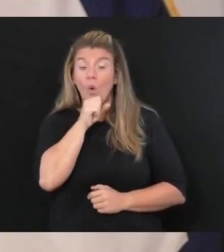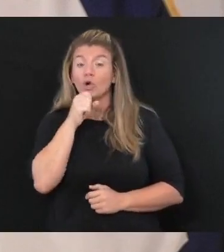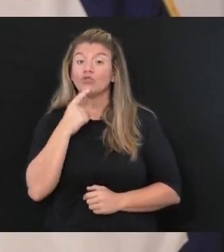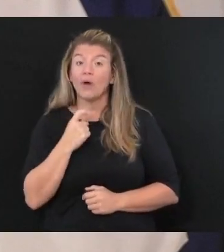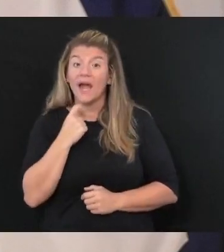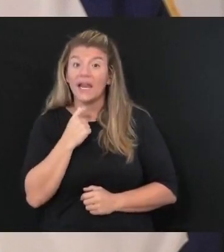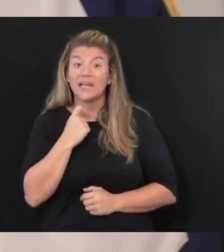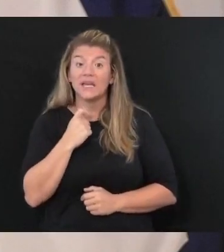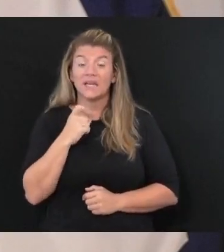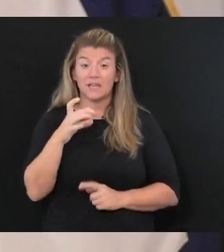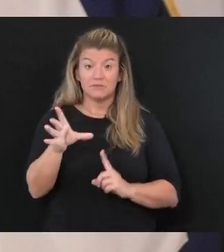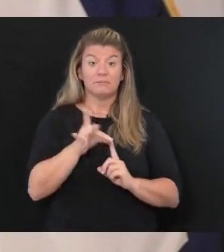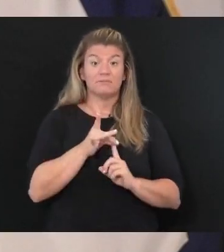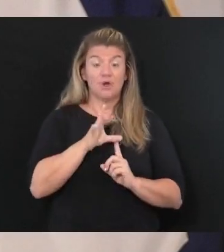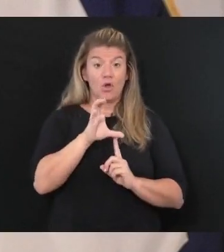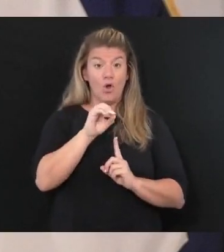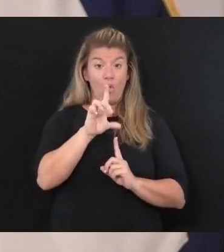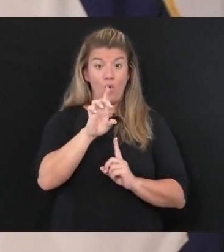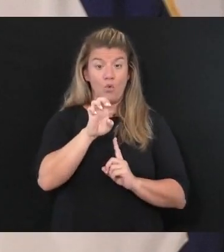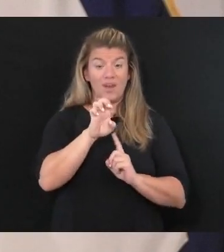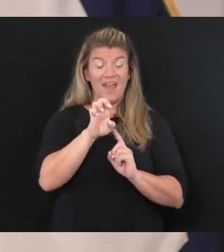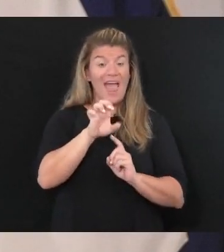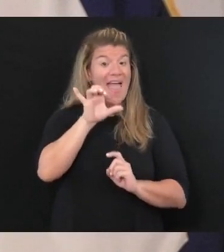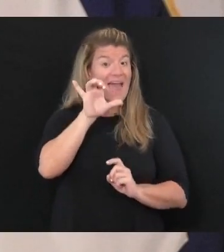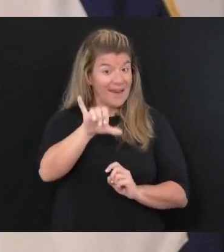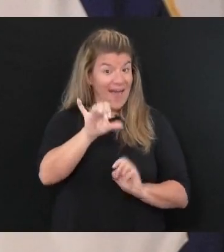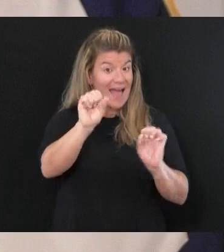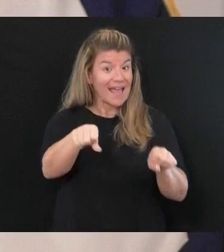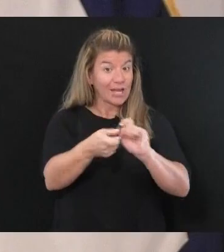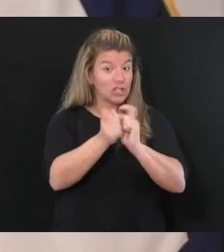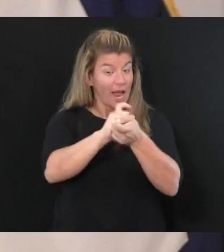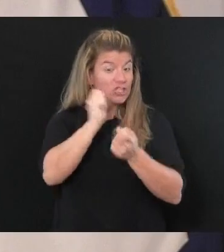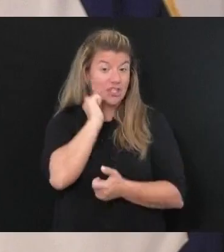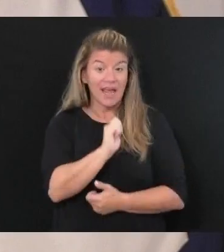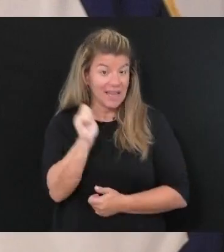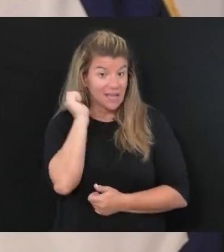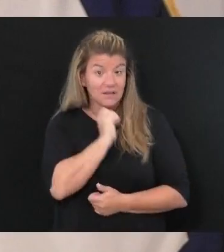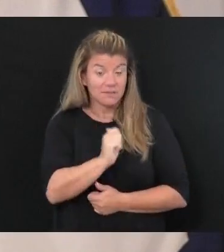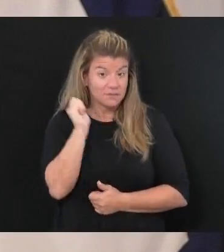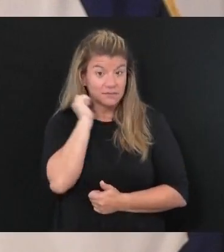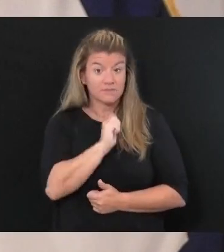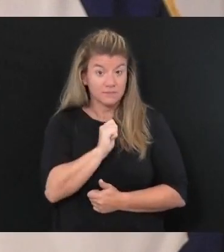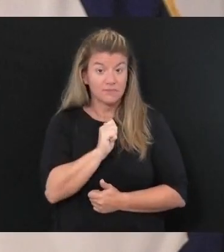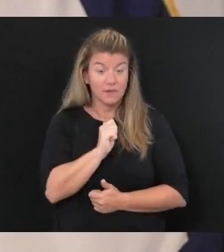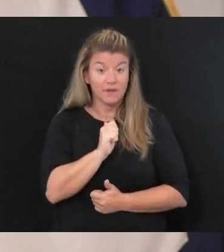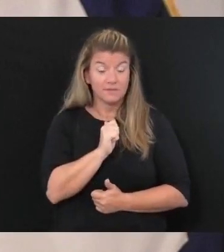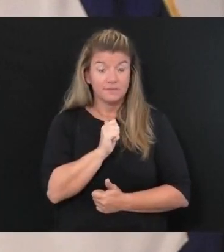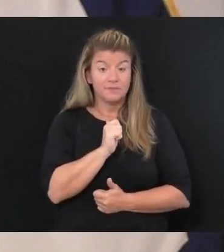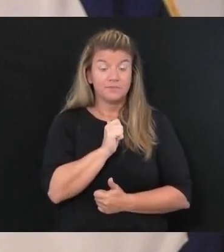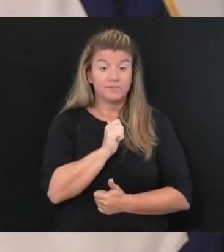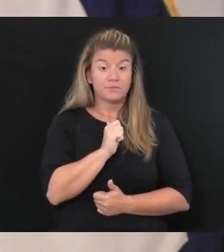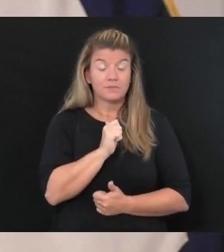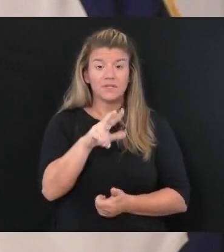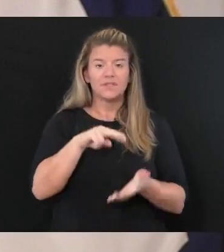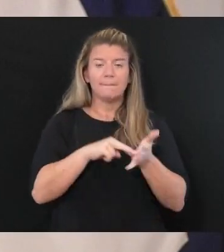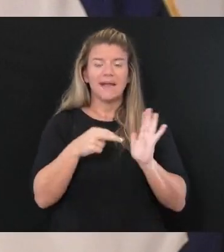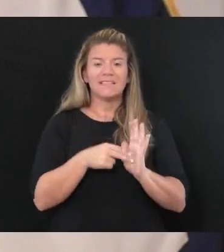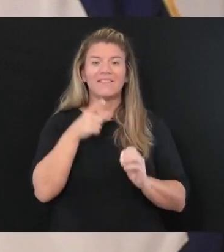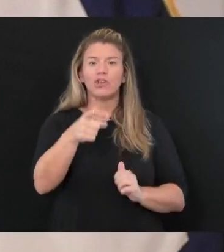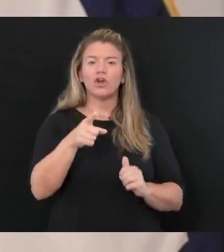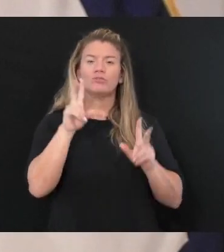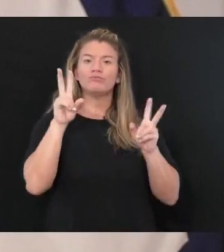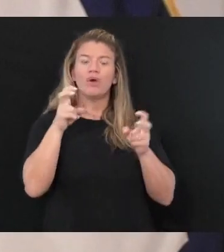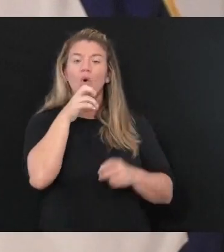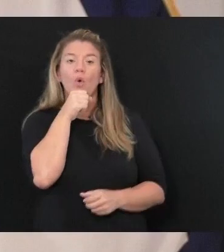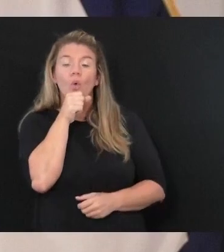code that will change daily. Now, if you're orange, it's going to